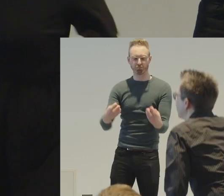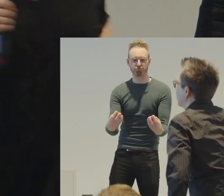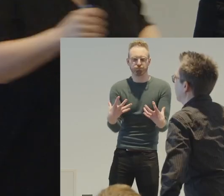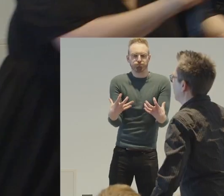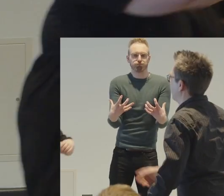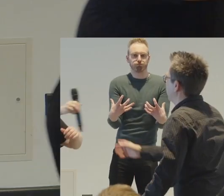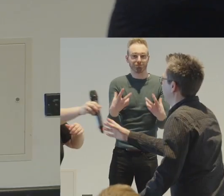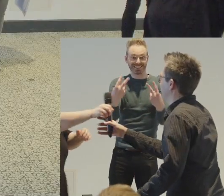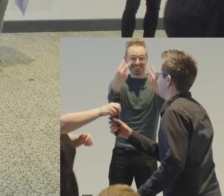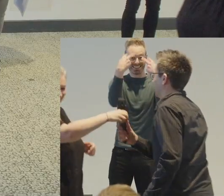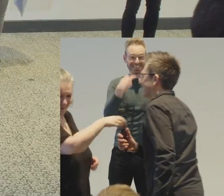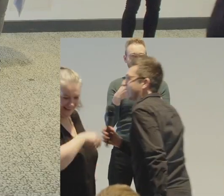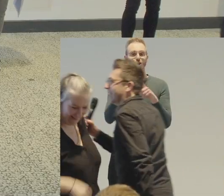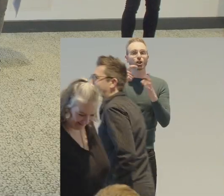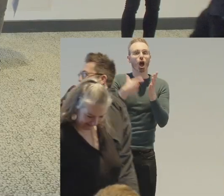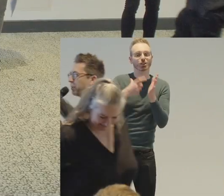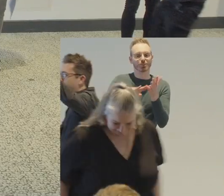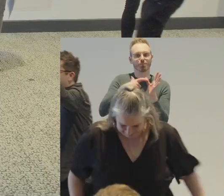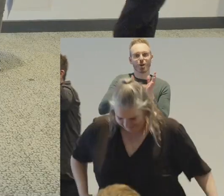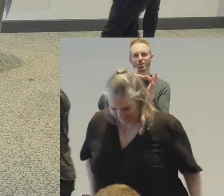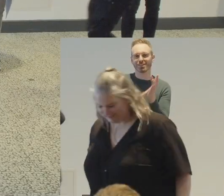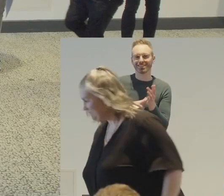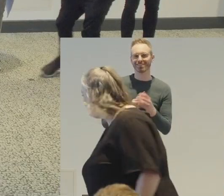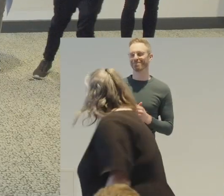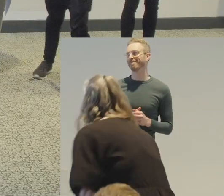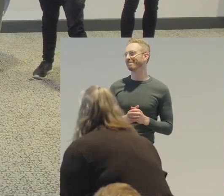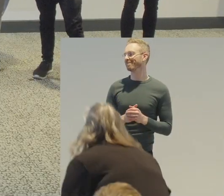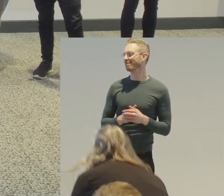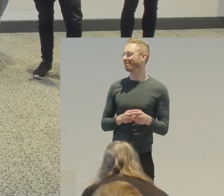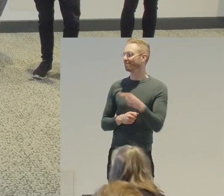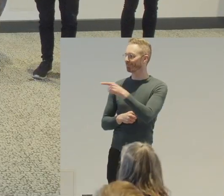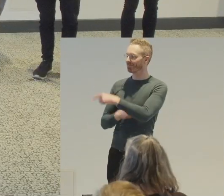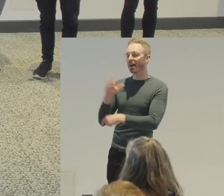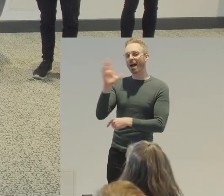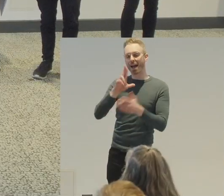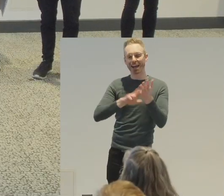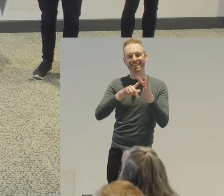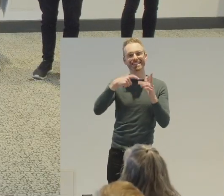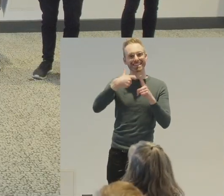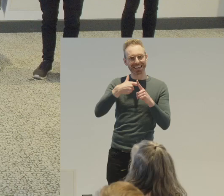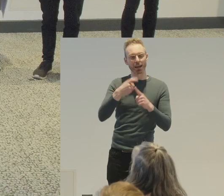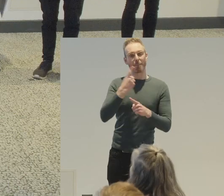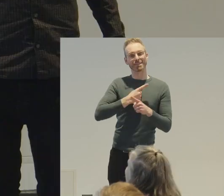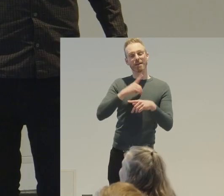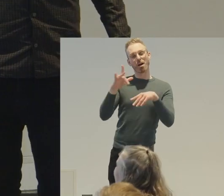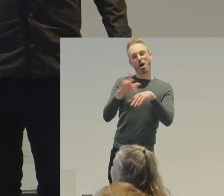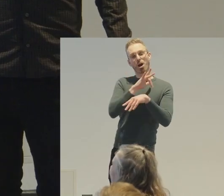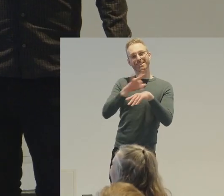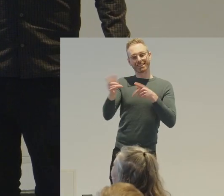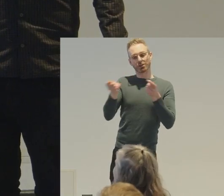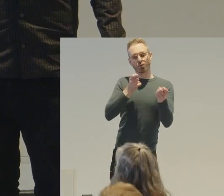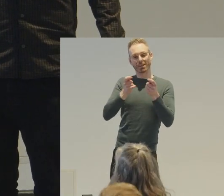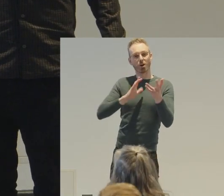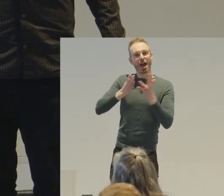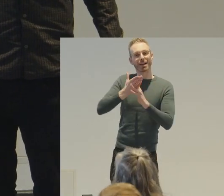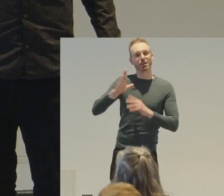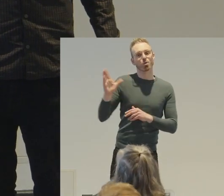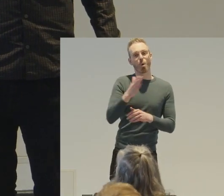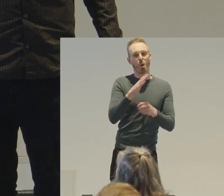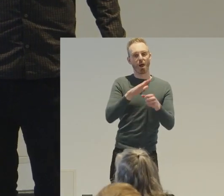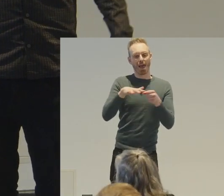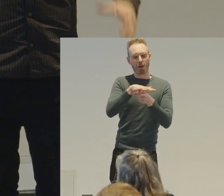next? Hello, everybody. Hello. I'm Nick Llewellyn. I'm Artistic Director of Access All Areas. I am a white man